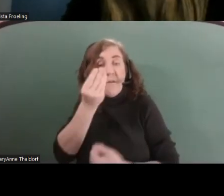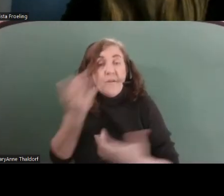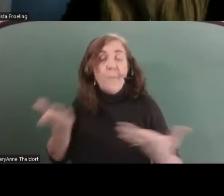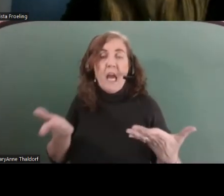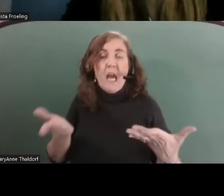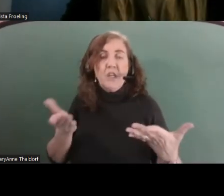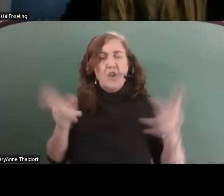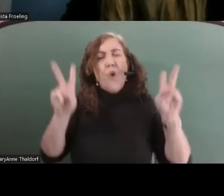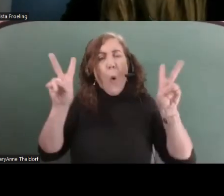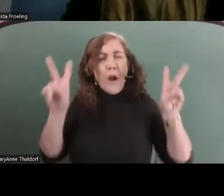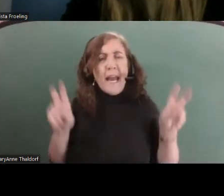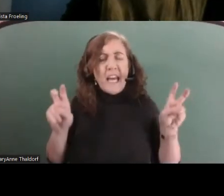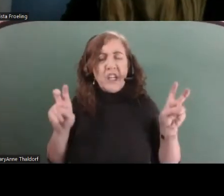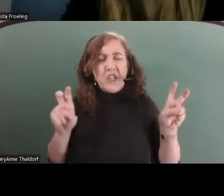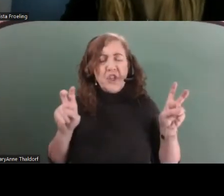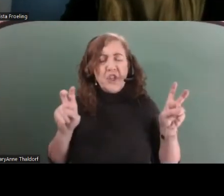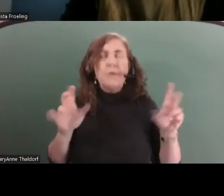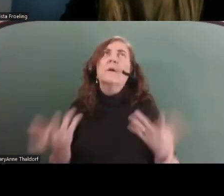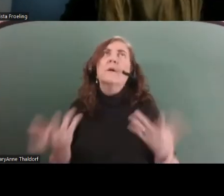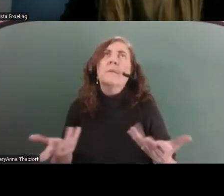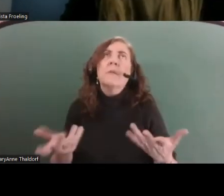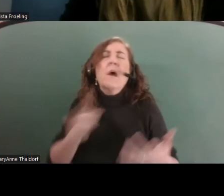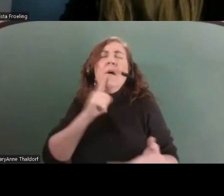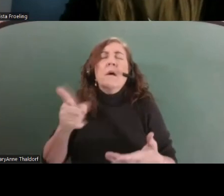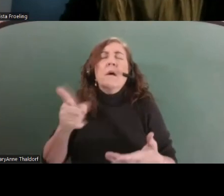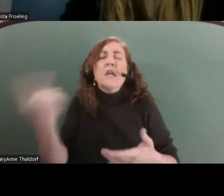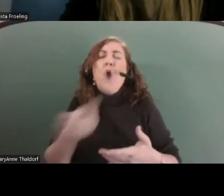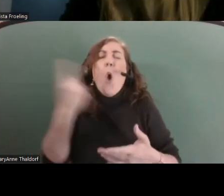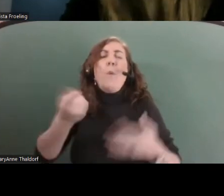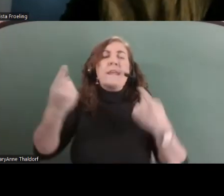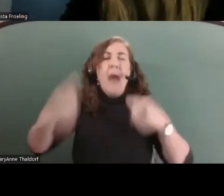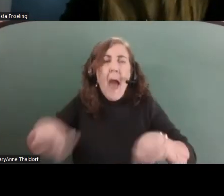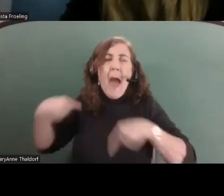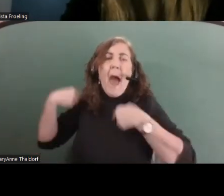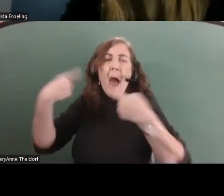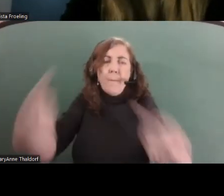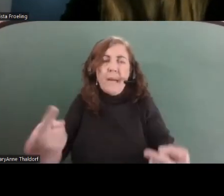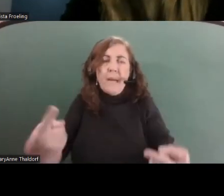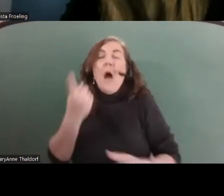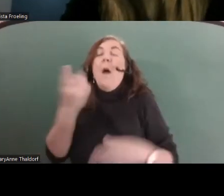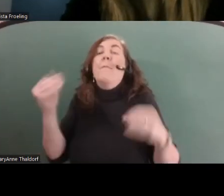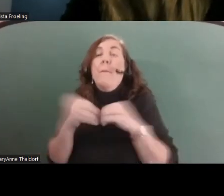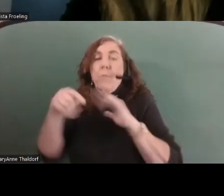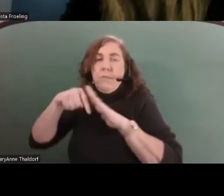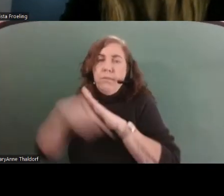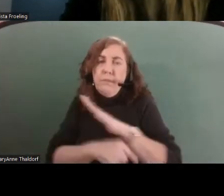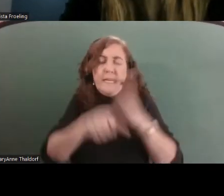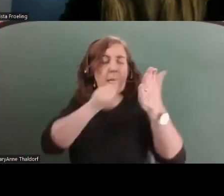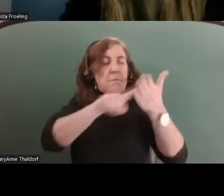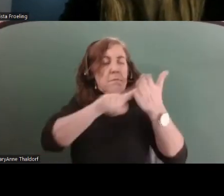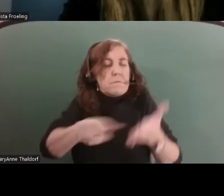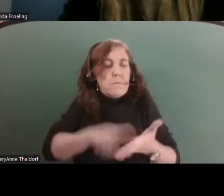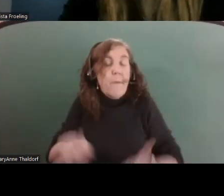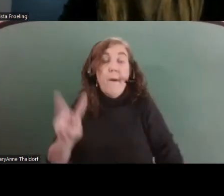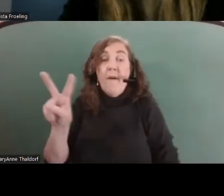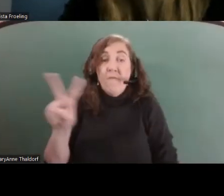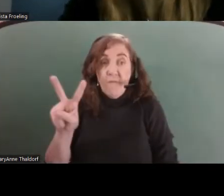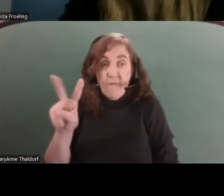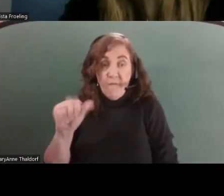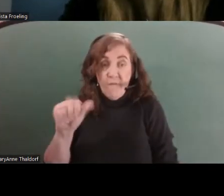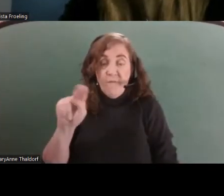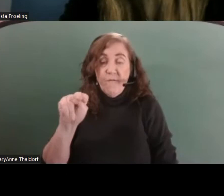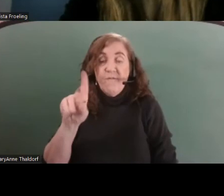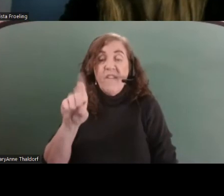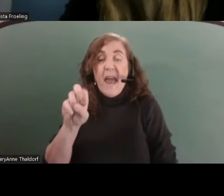issue. No, it's always been around. It's fairly recently studied. Vanderbilt has taken it, and they're doing a